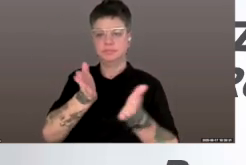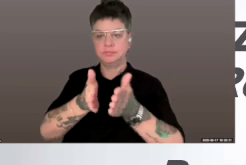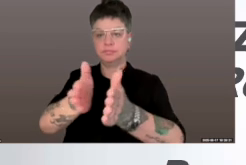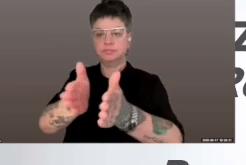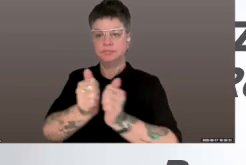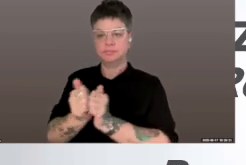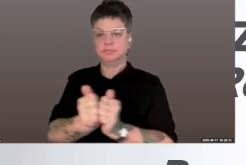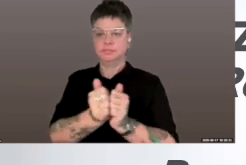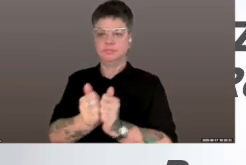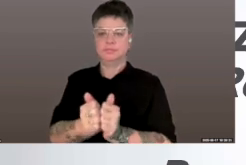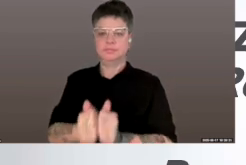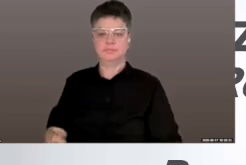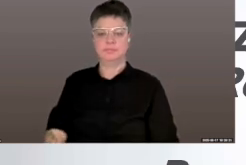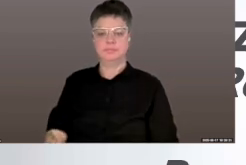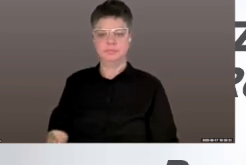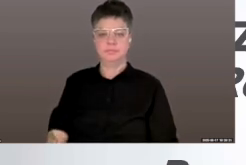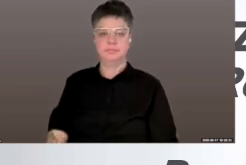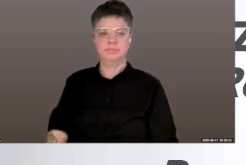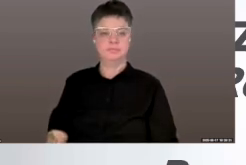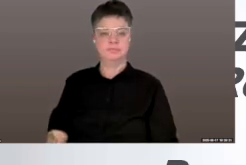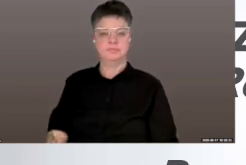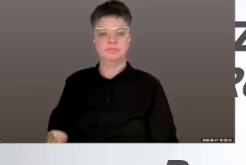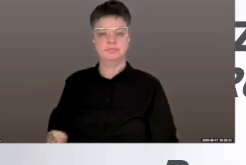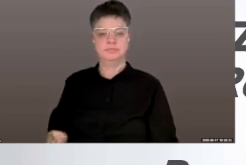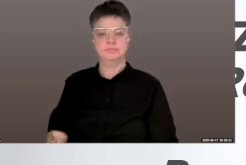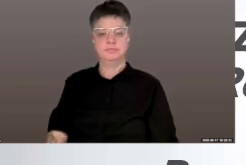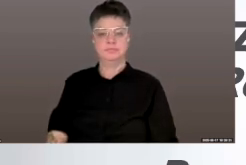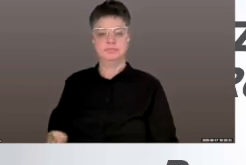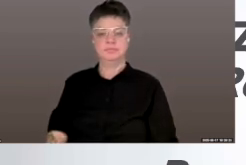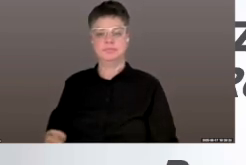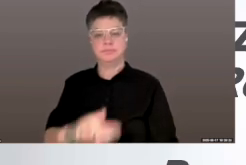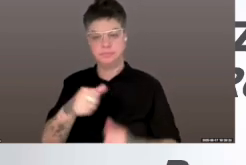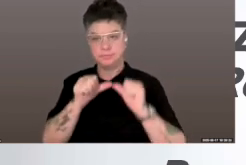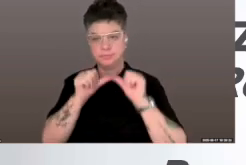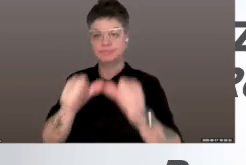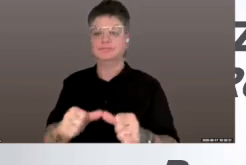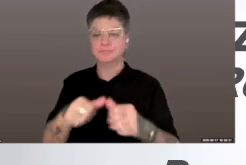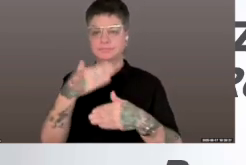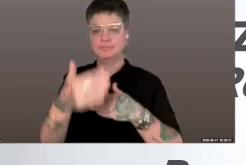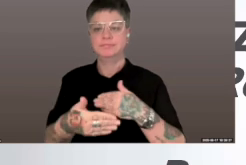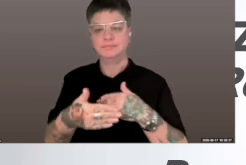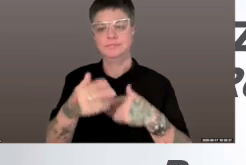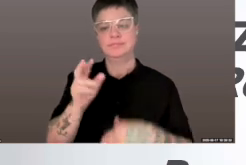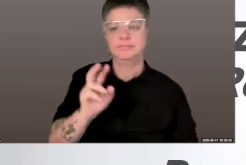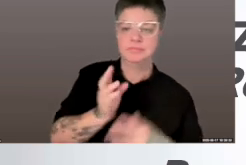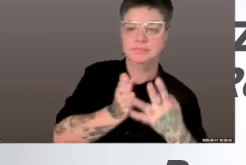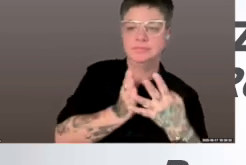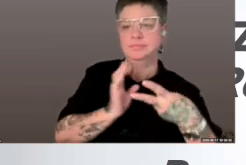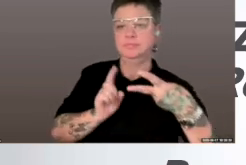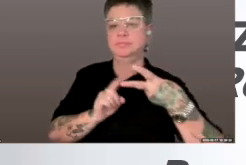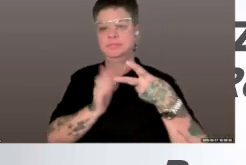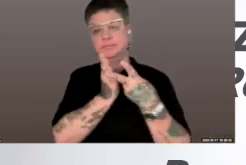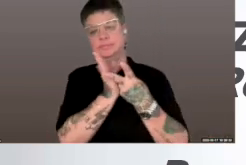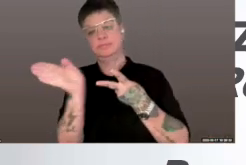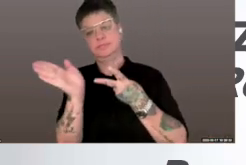reuse, component reuse versus vehicle reuse, repurpose and